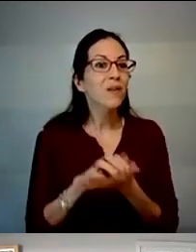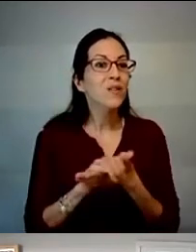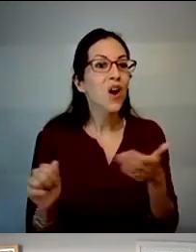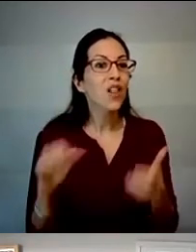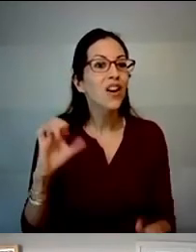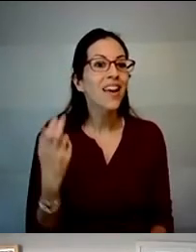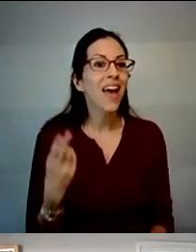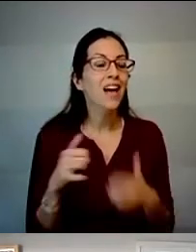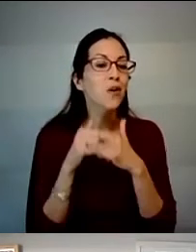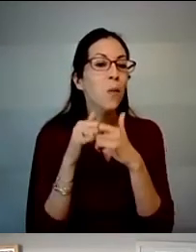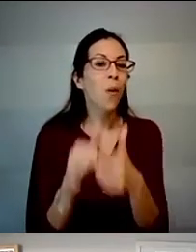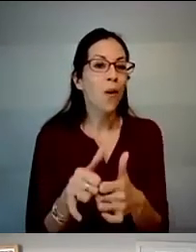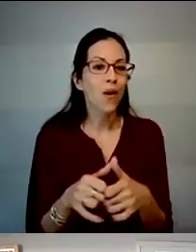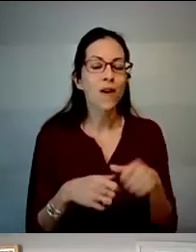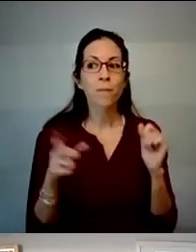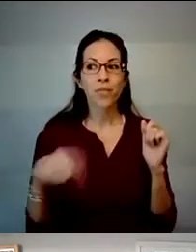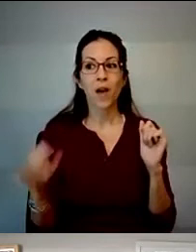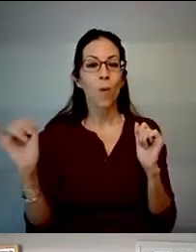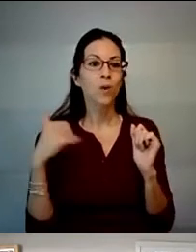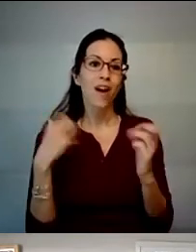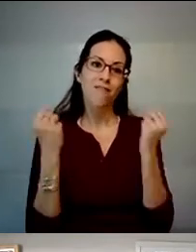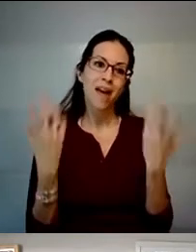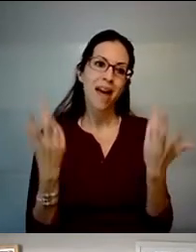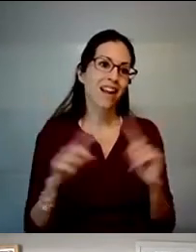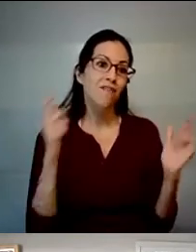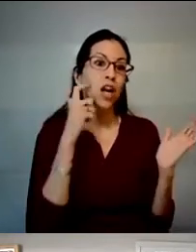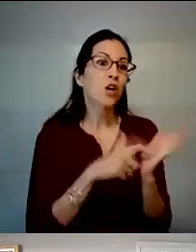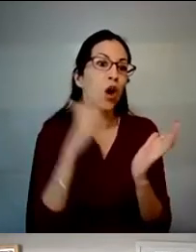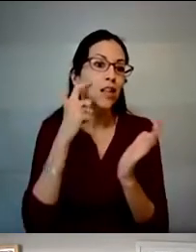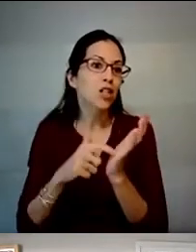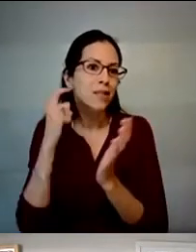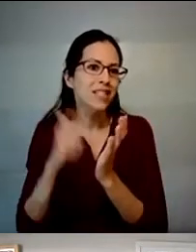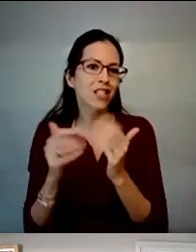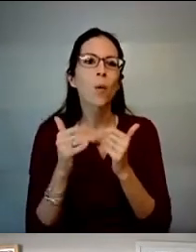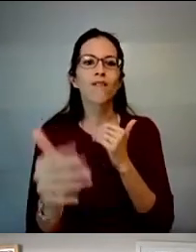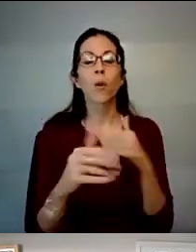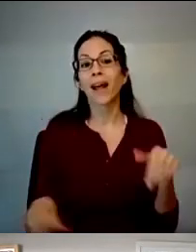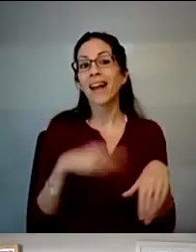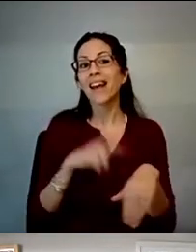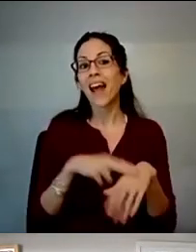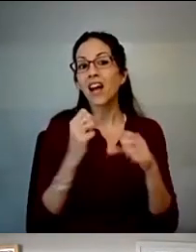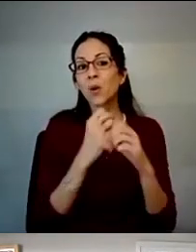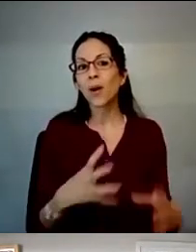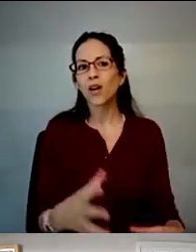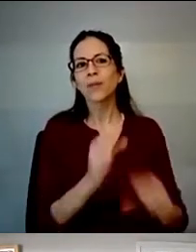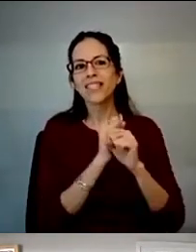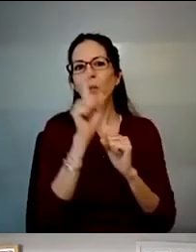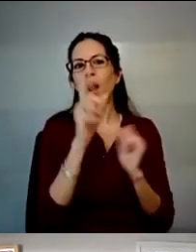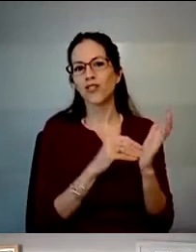they'd also have a bunch of different acknowledgments going forward. The national winner receives $100,000. We also